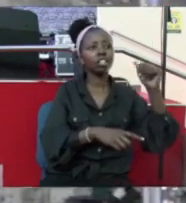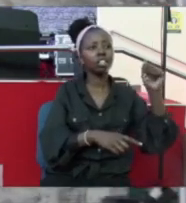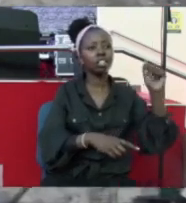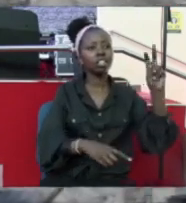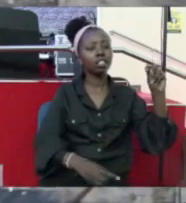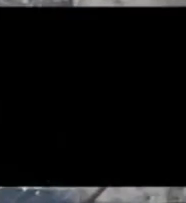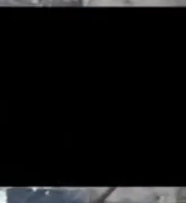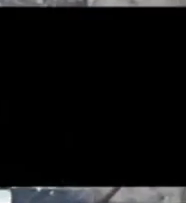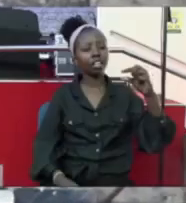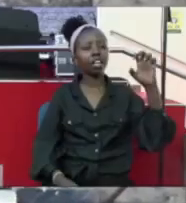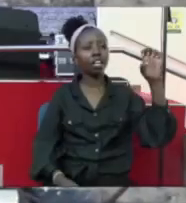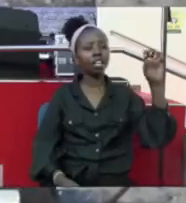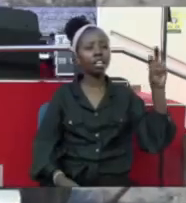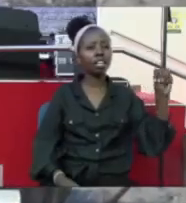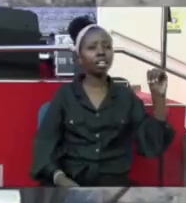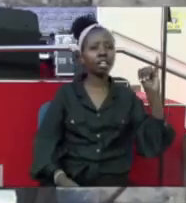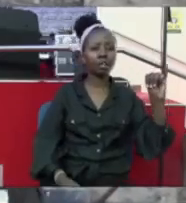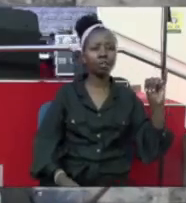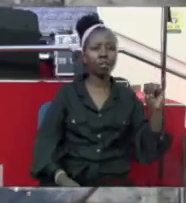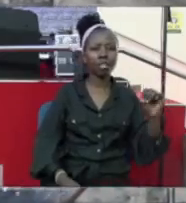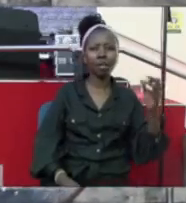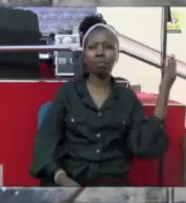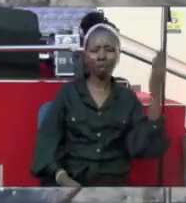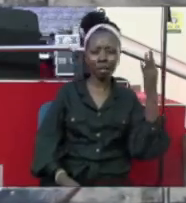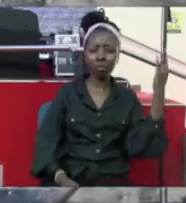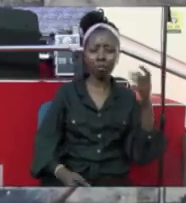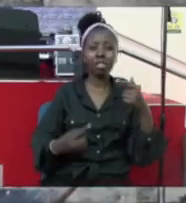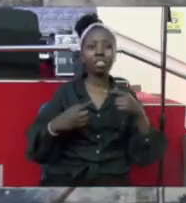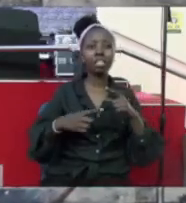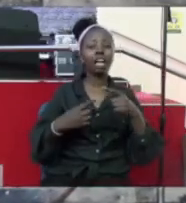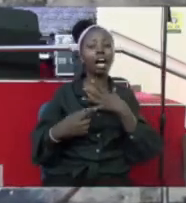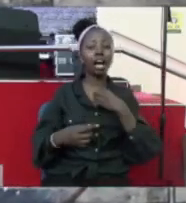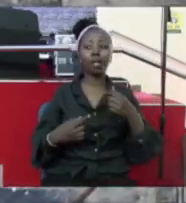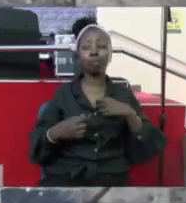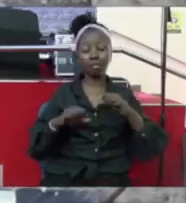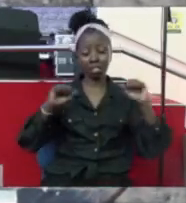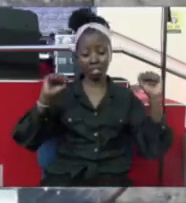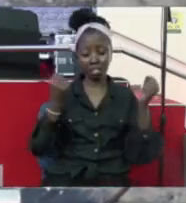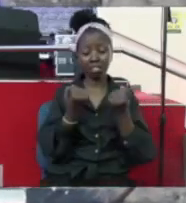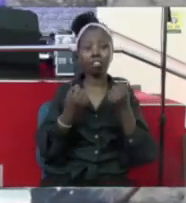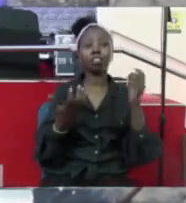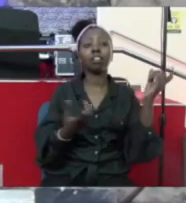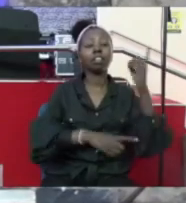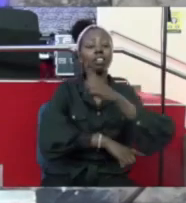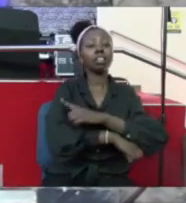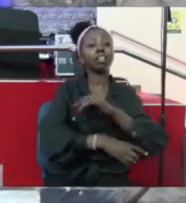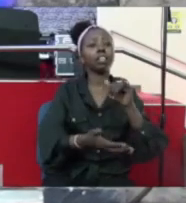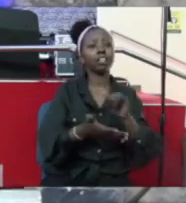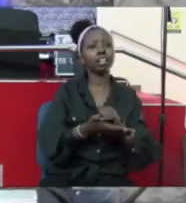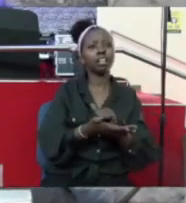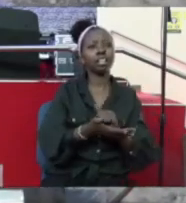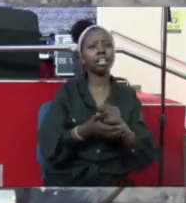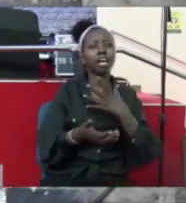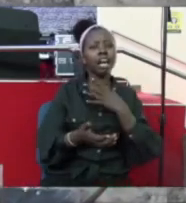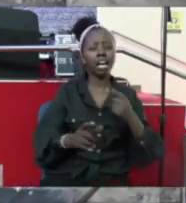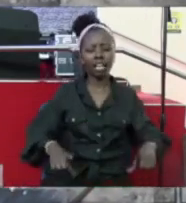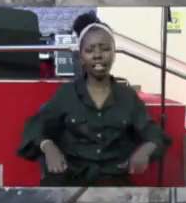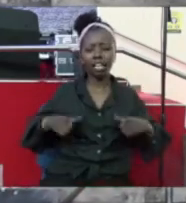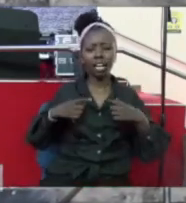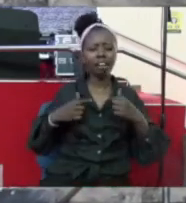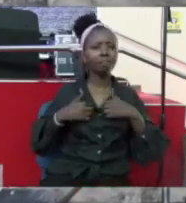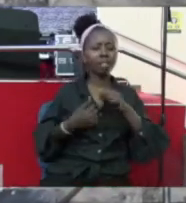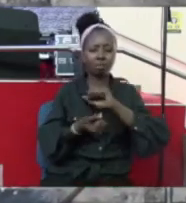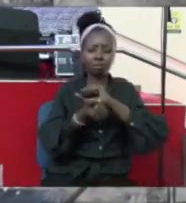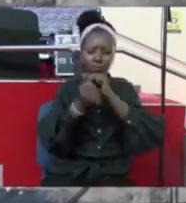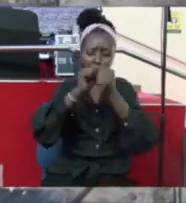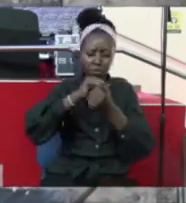ametembea. He preached and I gave my life to Jesus. Akahubiri na hiyo siku nikaokoka. And my life has never been the same again. Na maisha yangu tangu